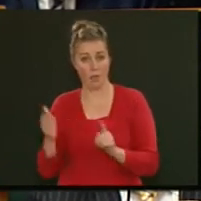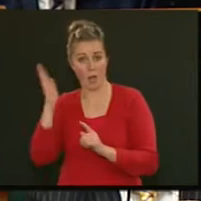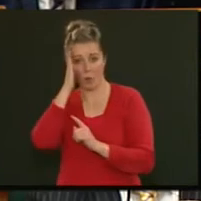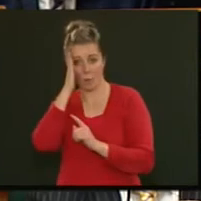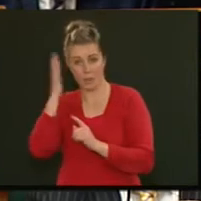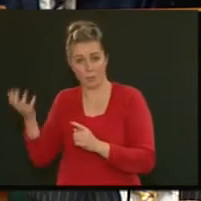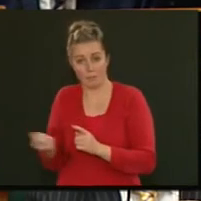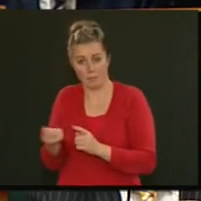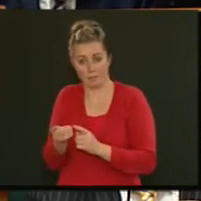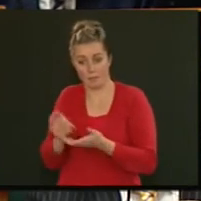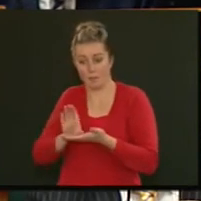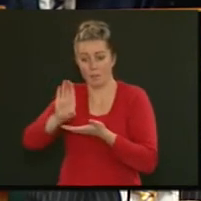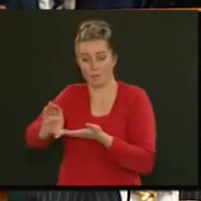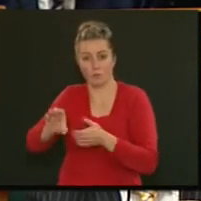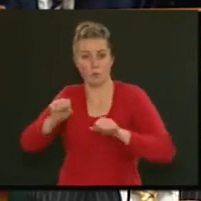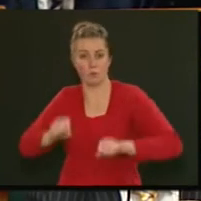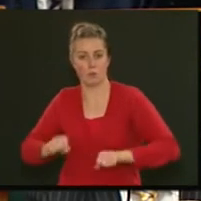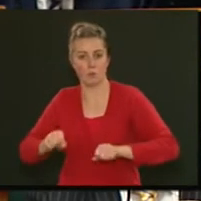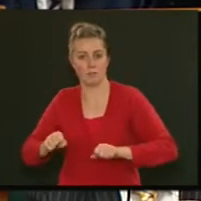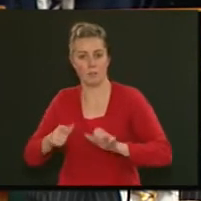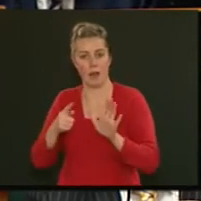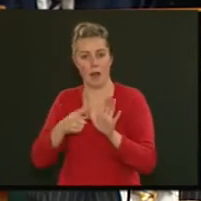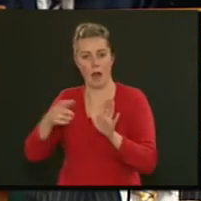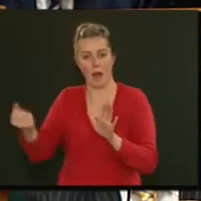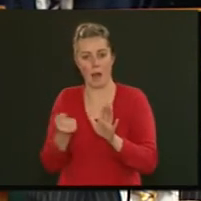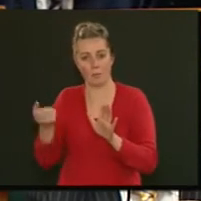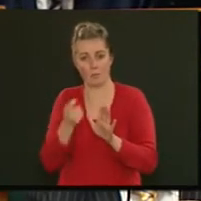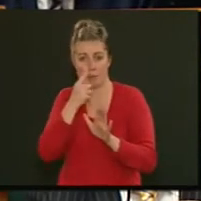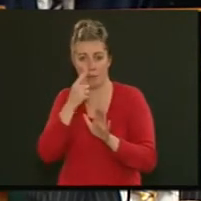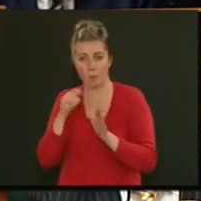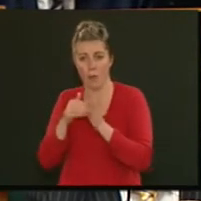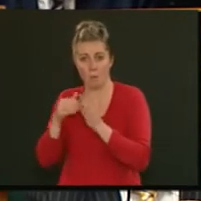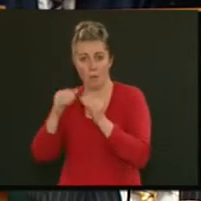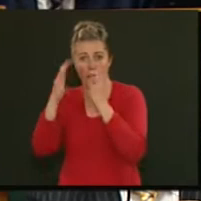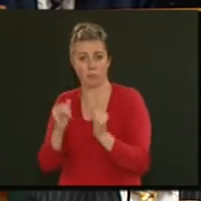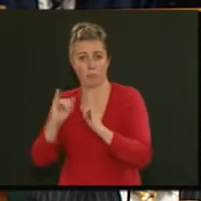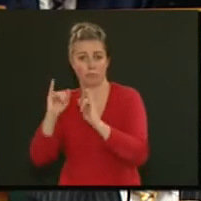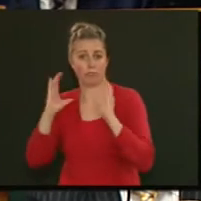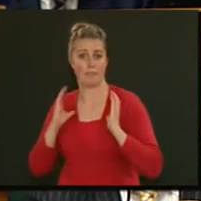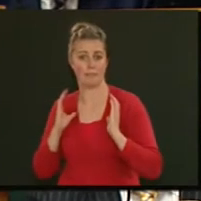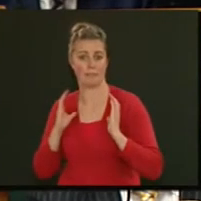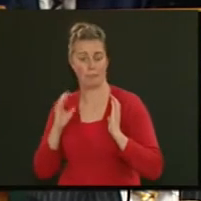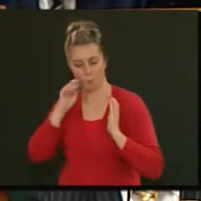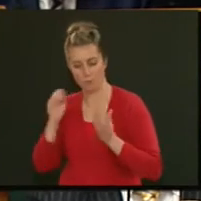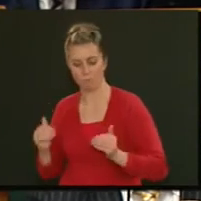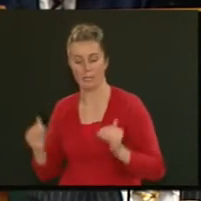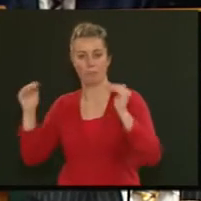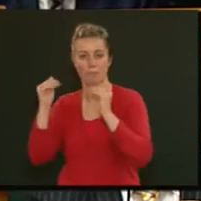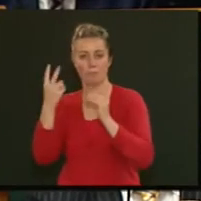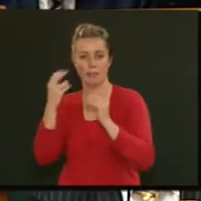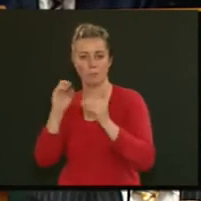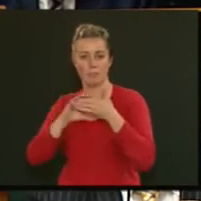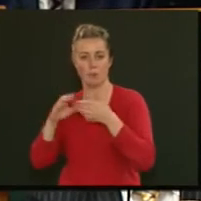to eligible student allowance recipients who experience housing stress, will also increase by up to $20 per